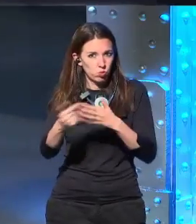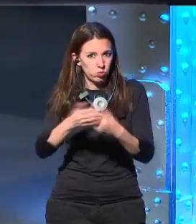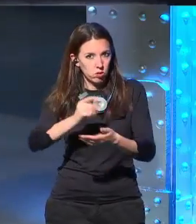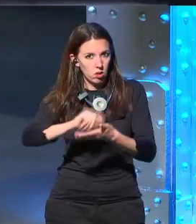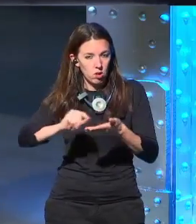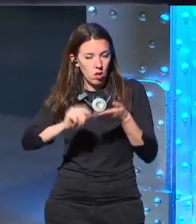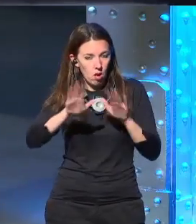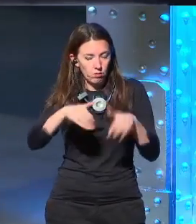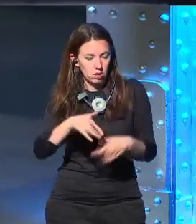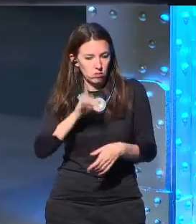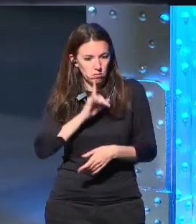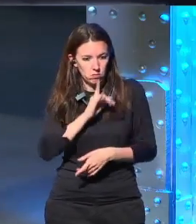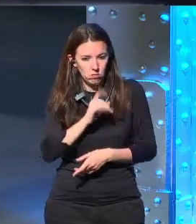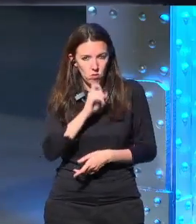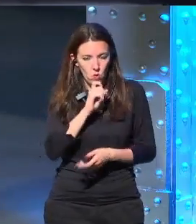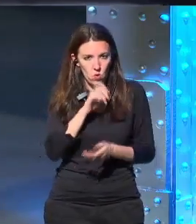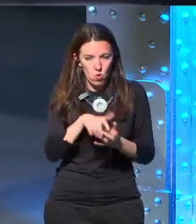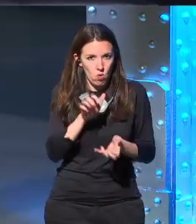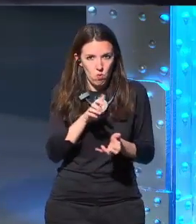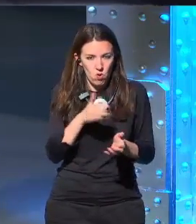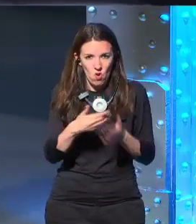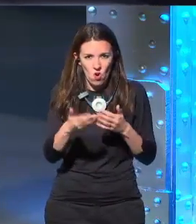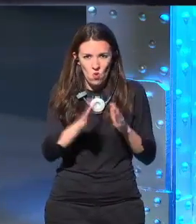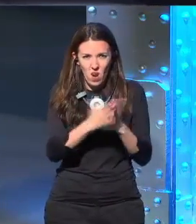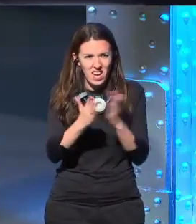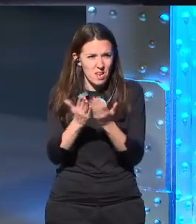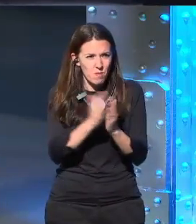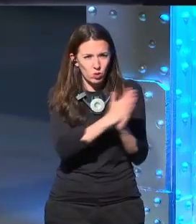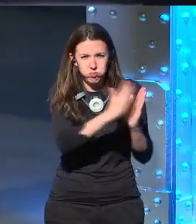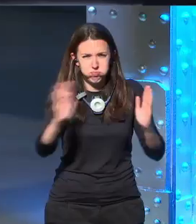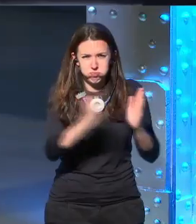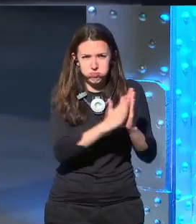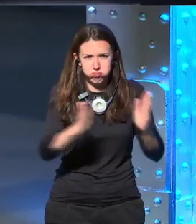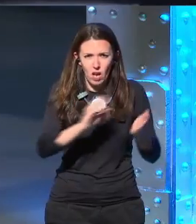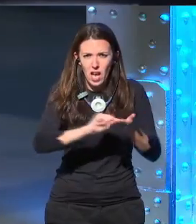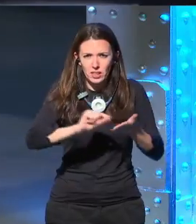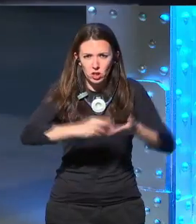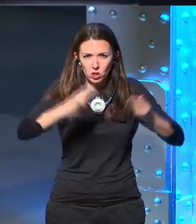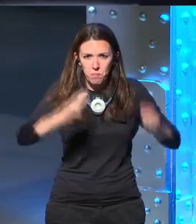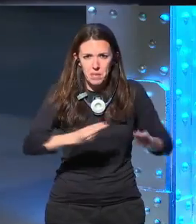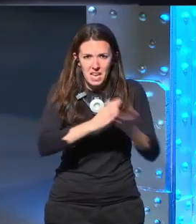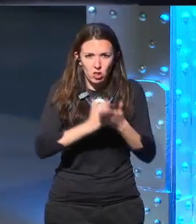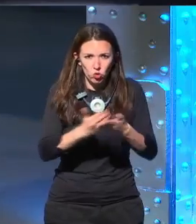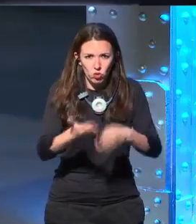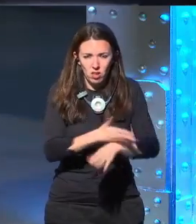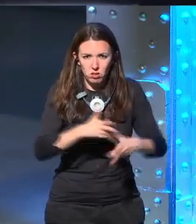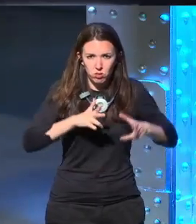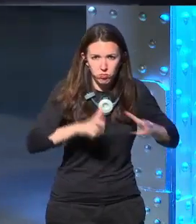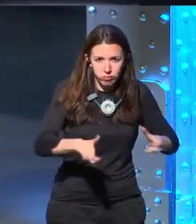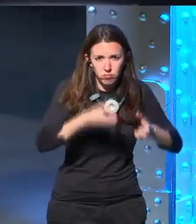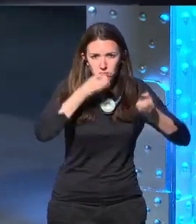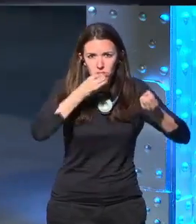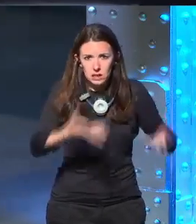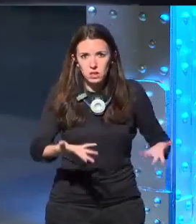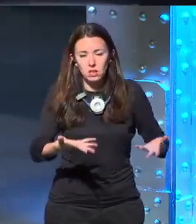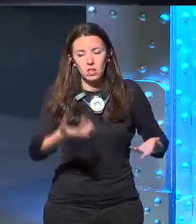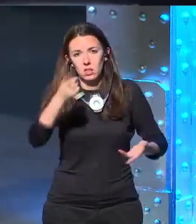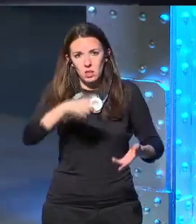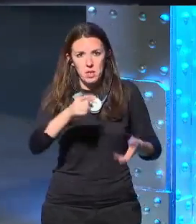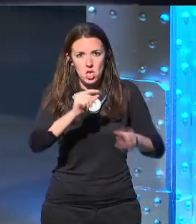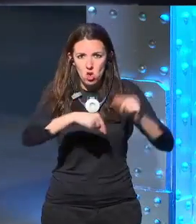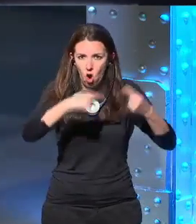read his books, you're surprised. You see, how is it possible to write so much, so clearly, so